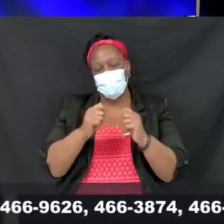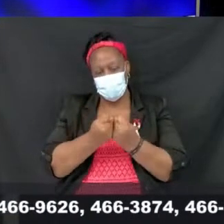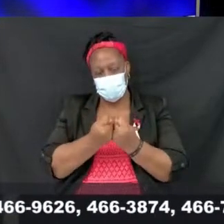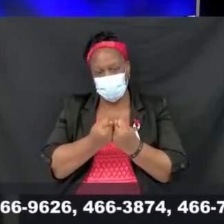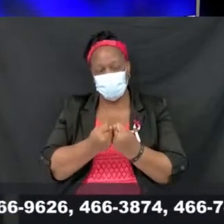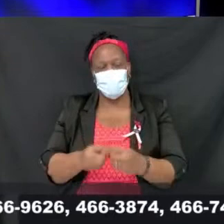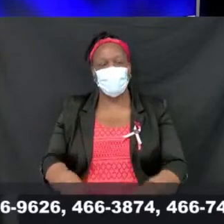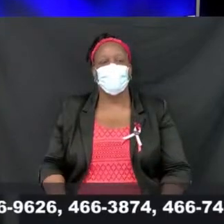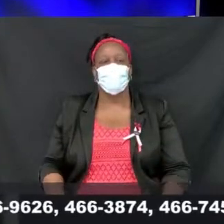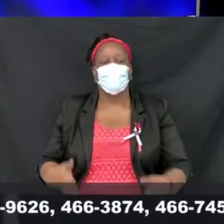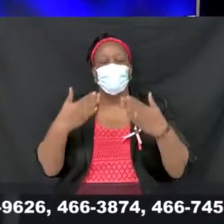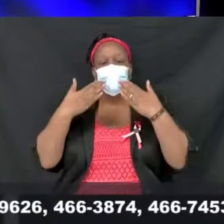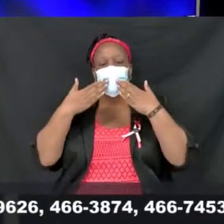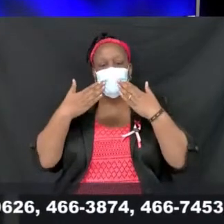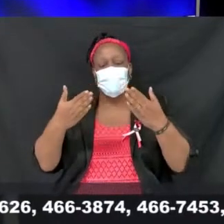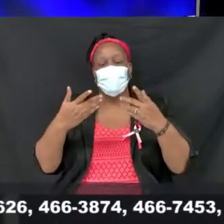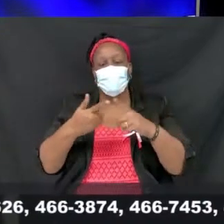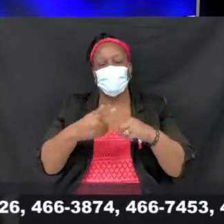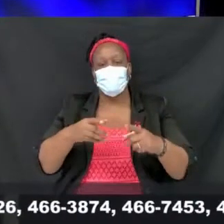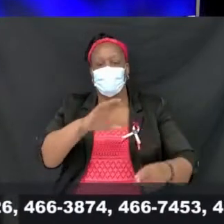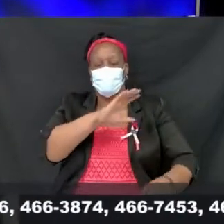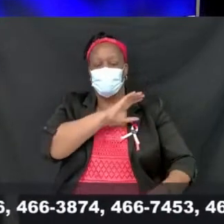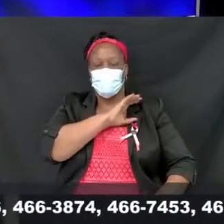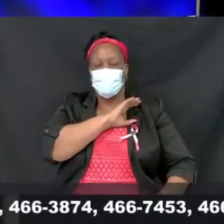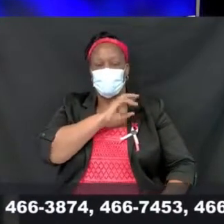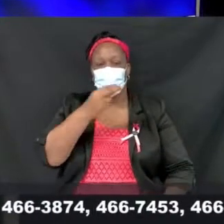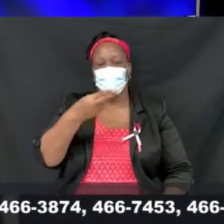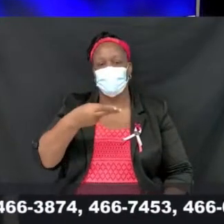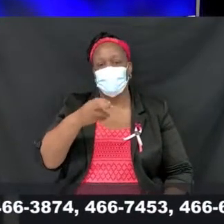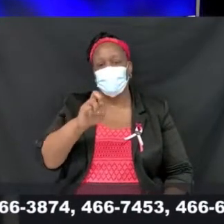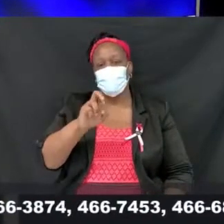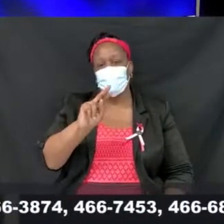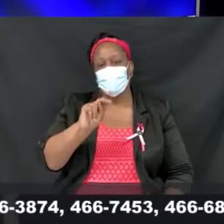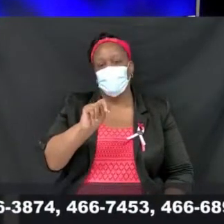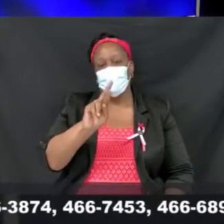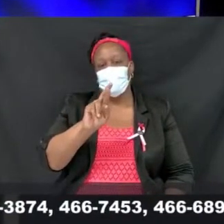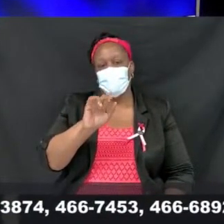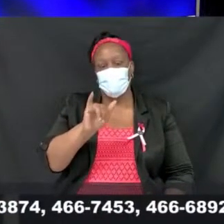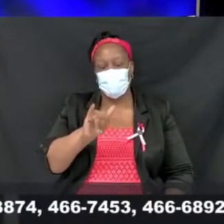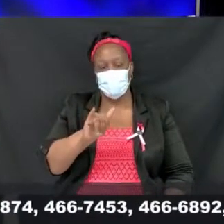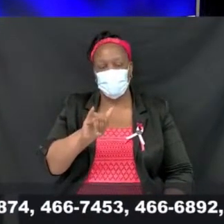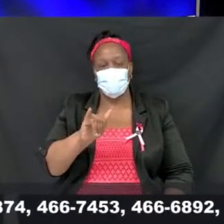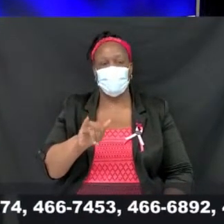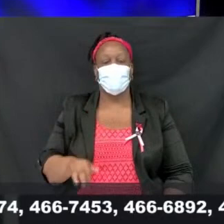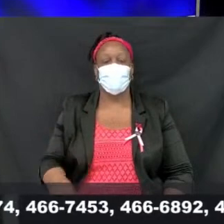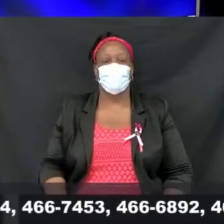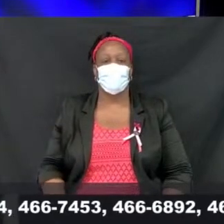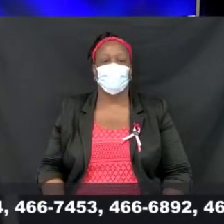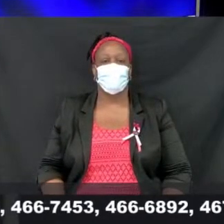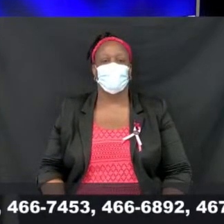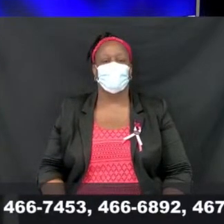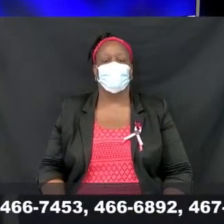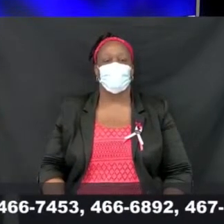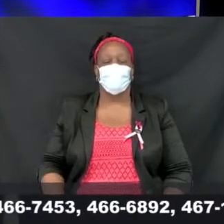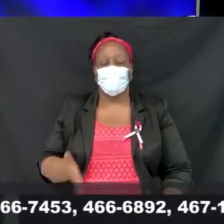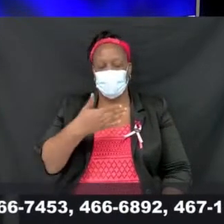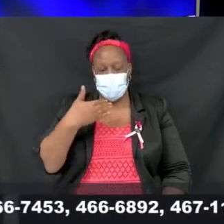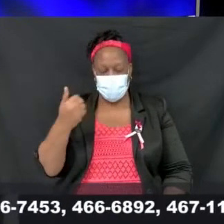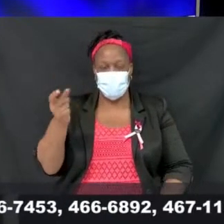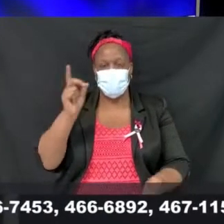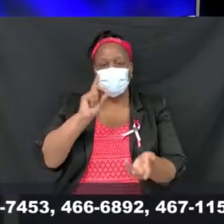want to thank Superintendent Henry for his presentation today. Dr. Cameron Wilkinson,